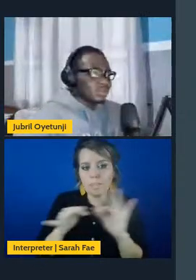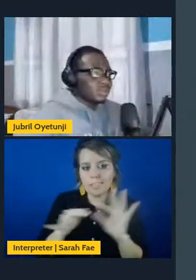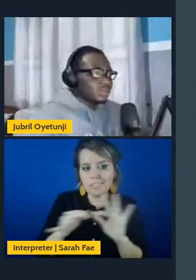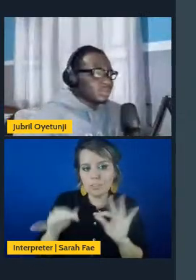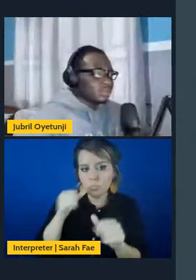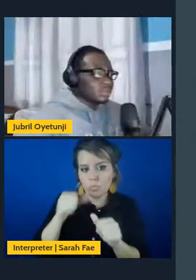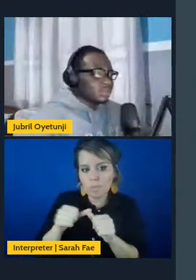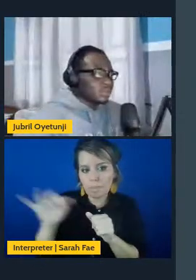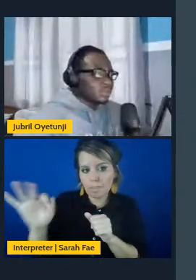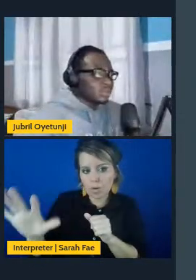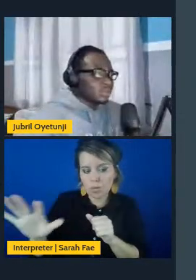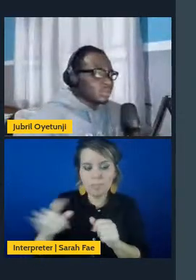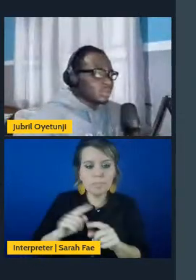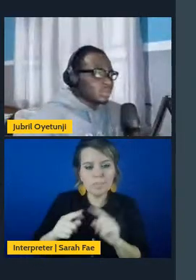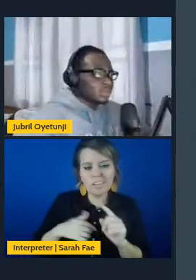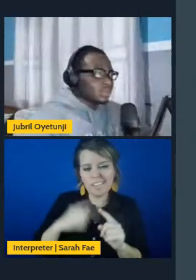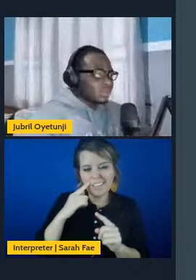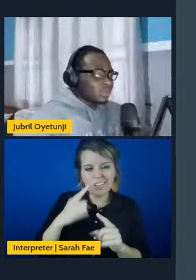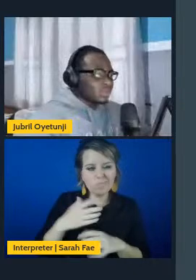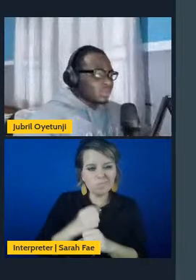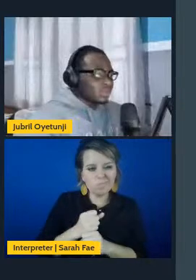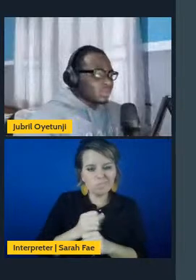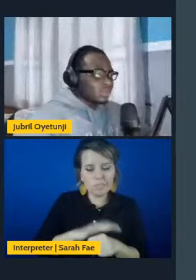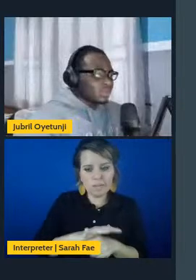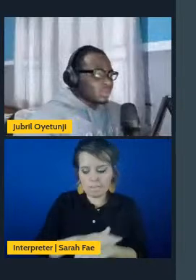concise enough.